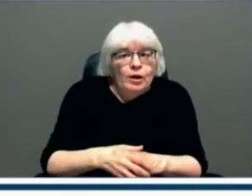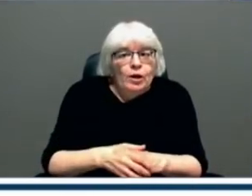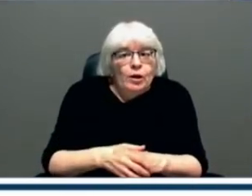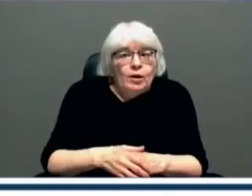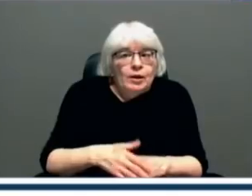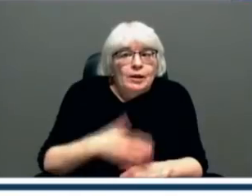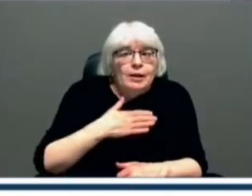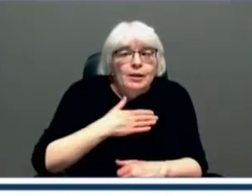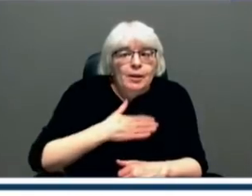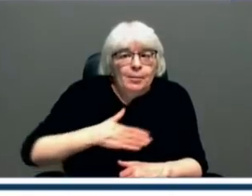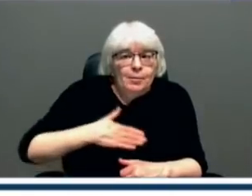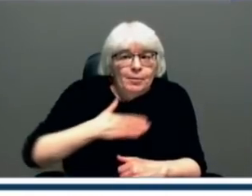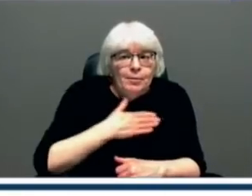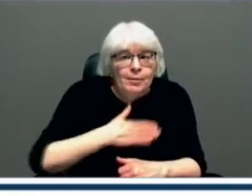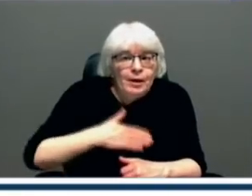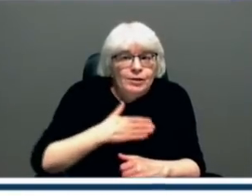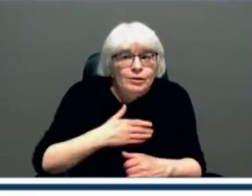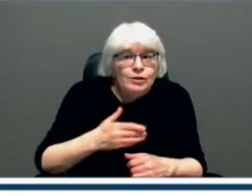away, Dr. Strang.